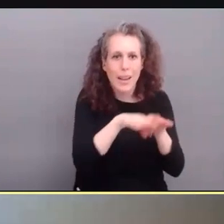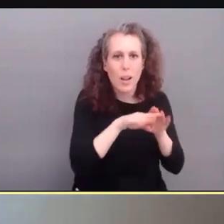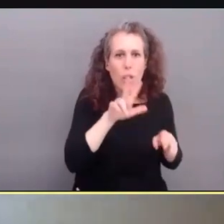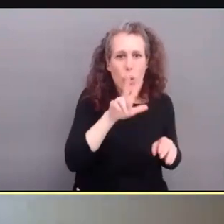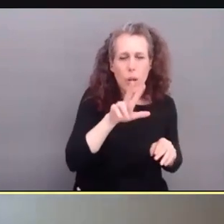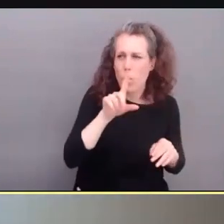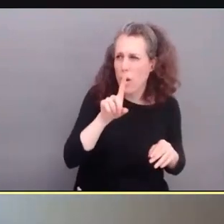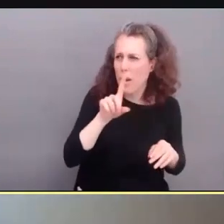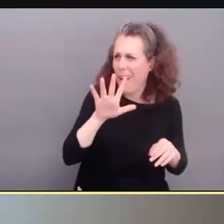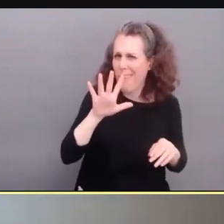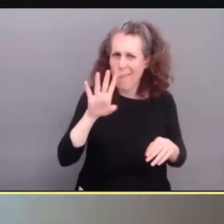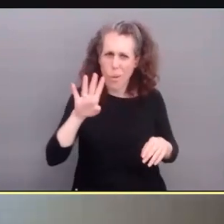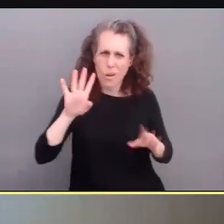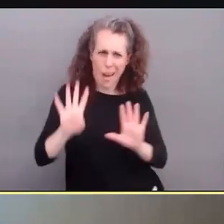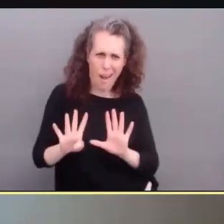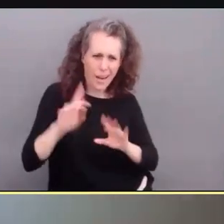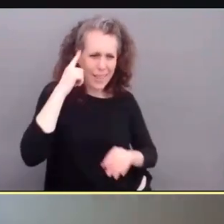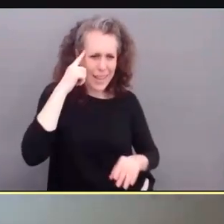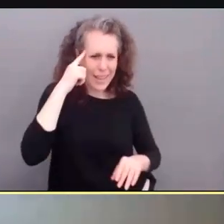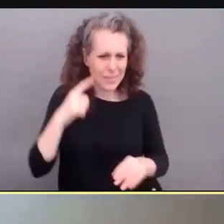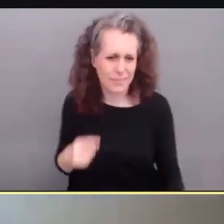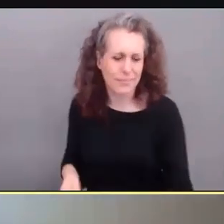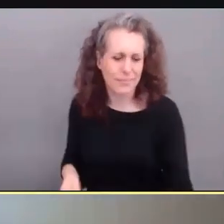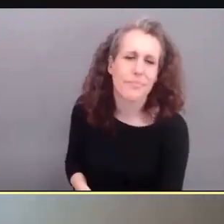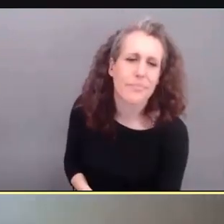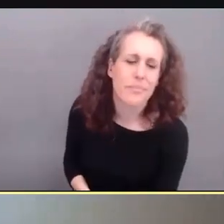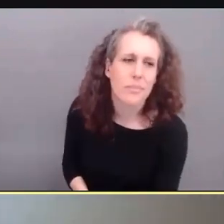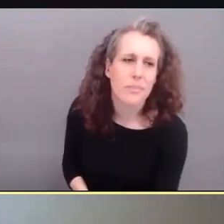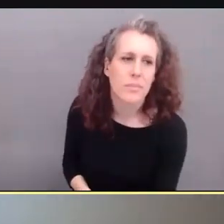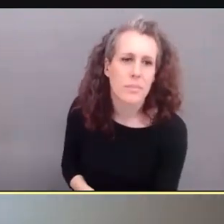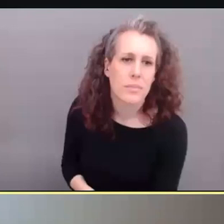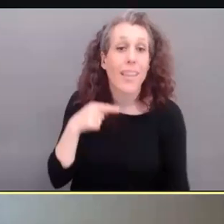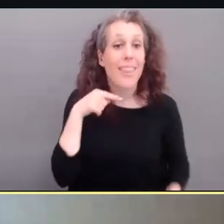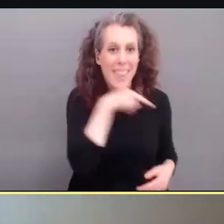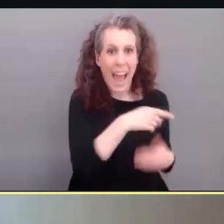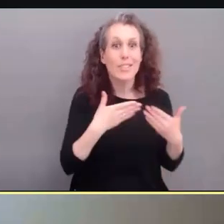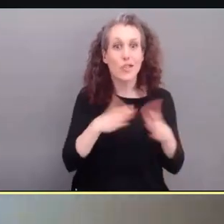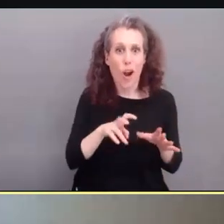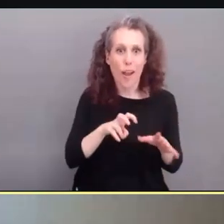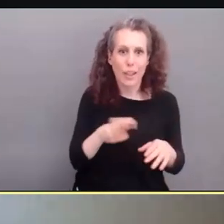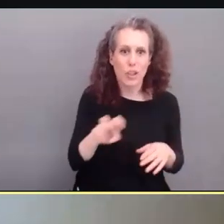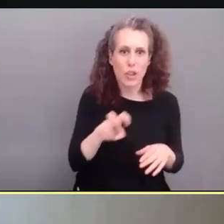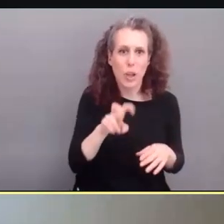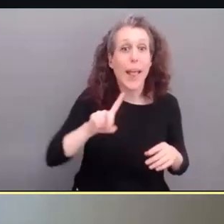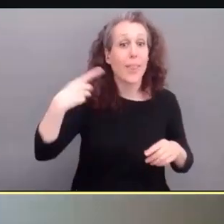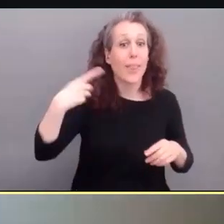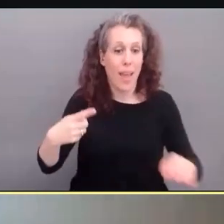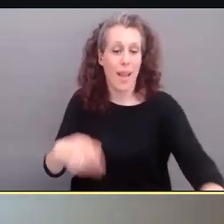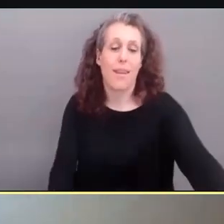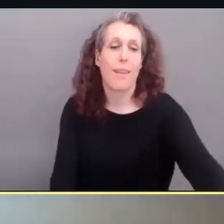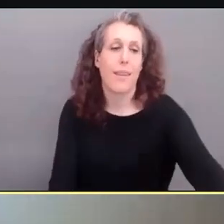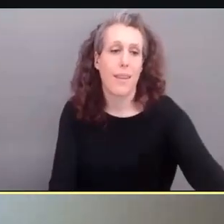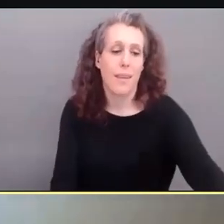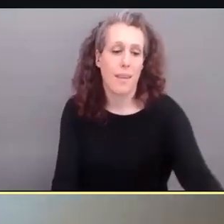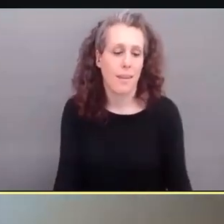301-549, I think it is. And this is again where we start the journey, and then comes excerpts from some of